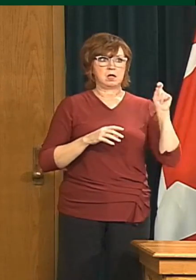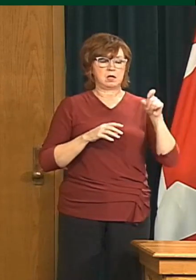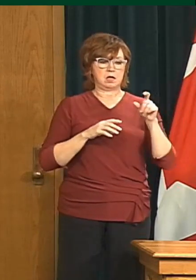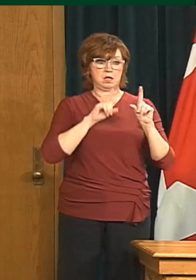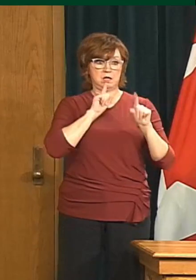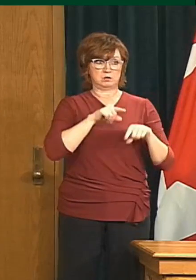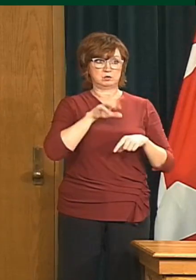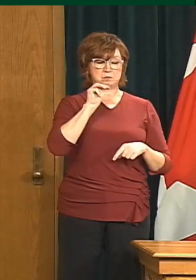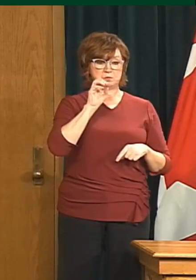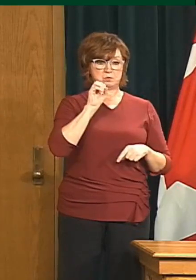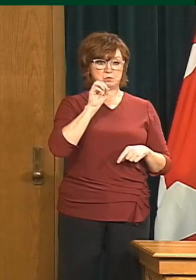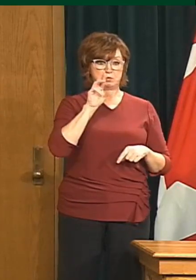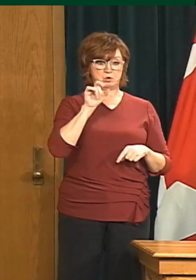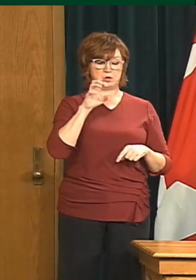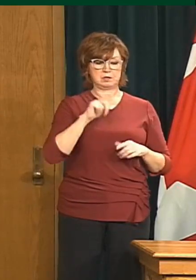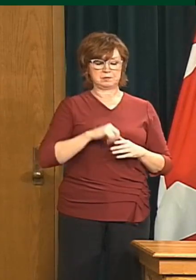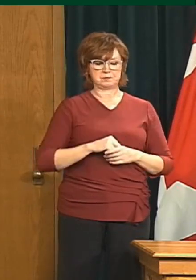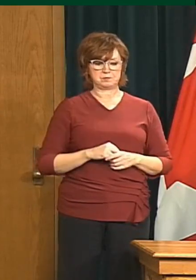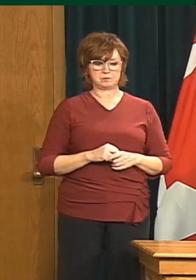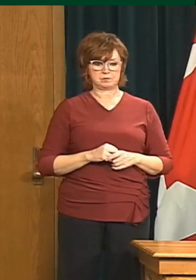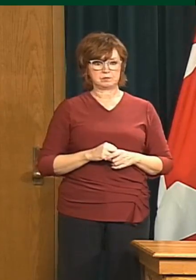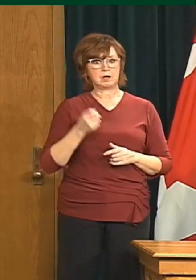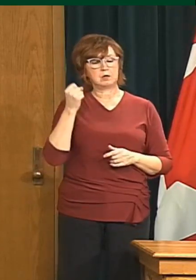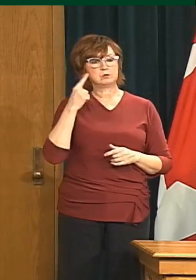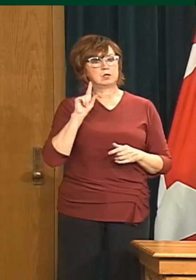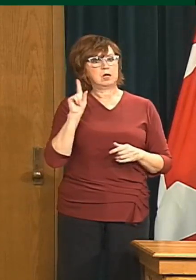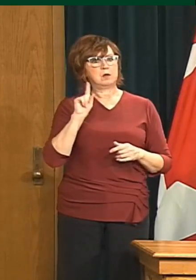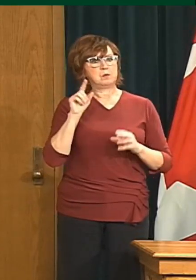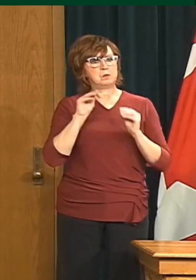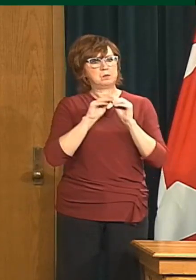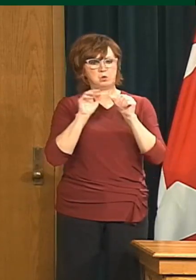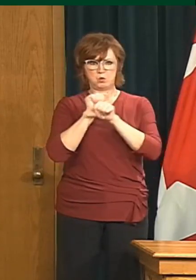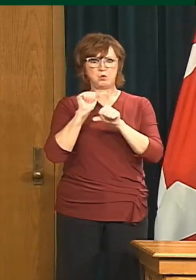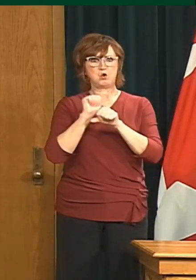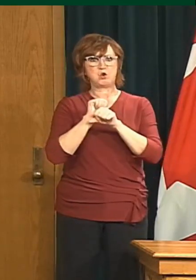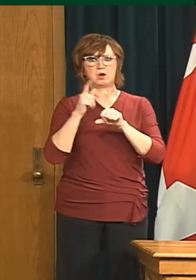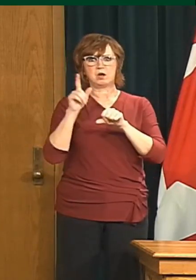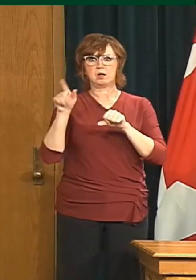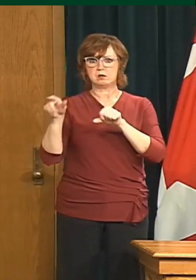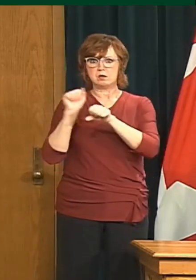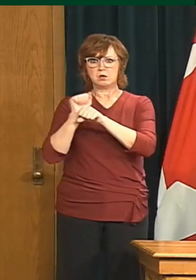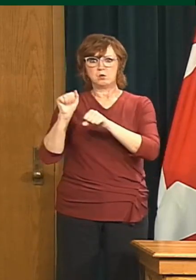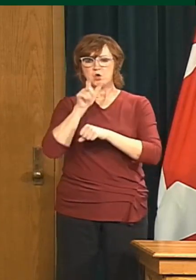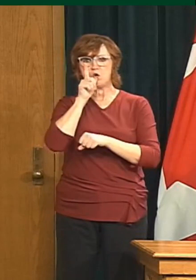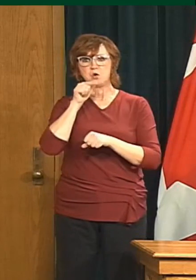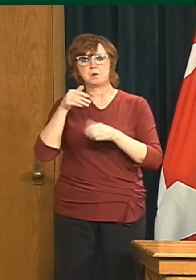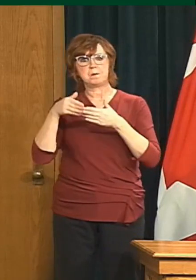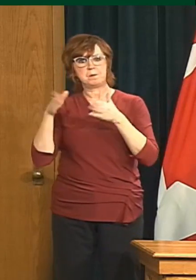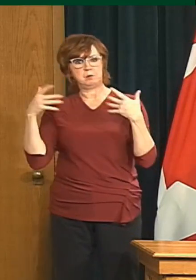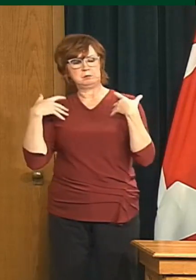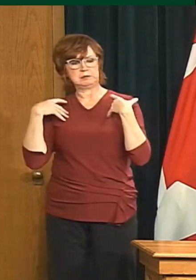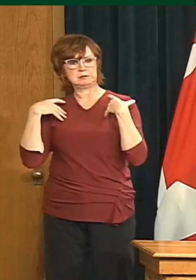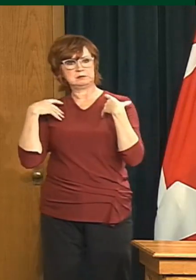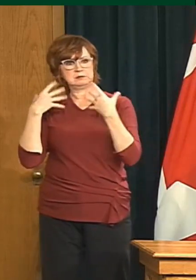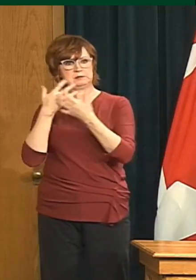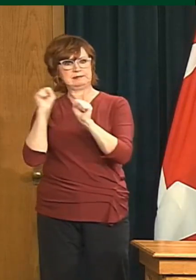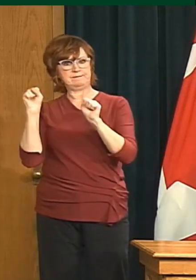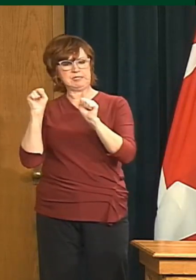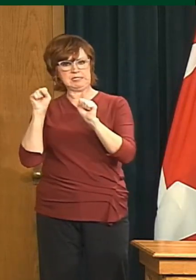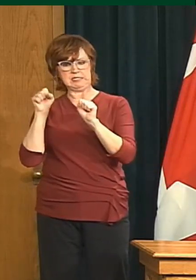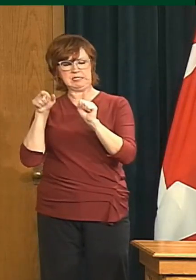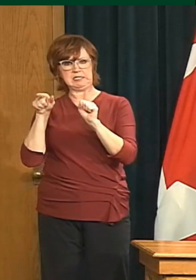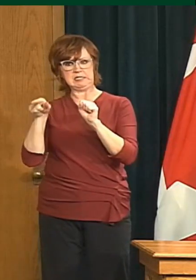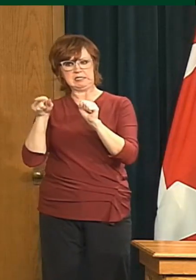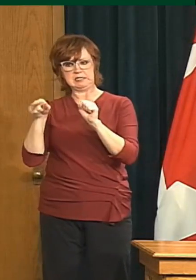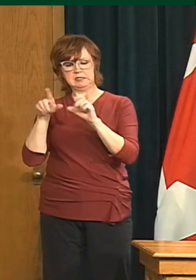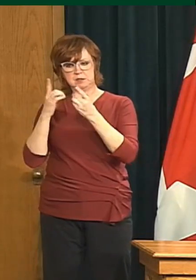been additional work done as well by the Public Safety Agency, in addition to the phone calls that have come in on the line, where